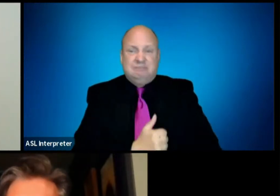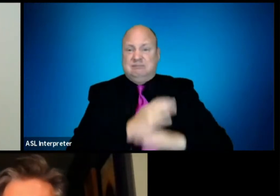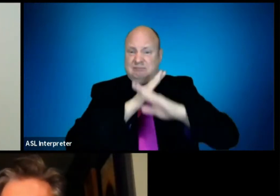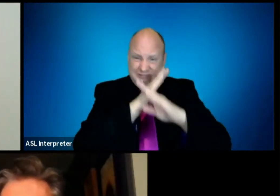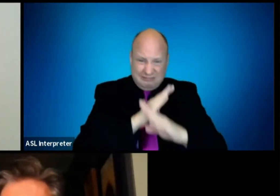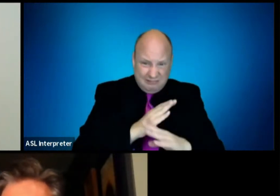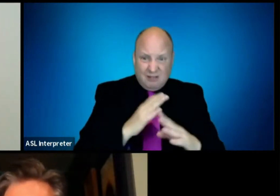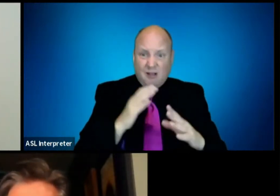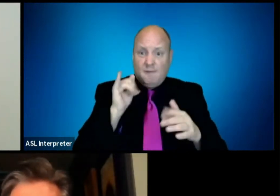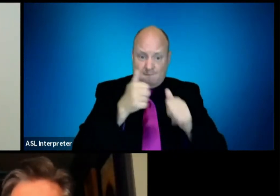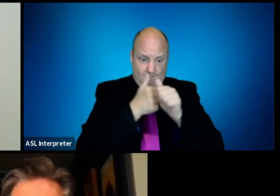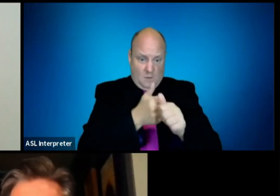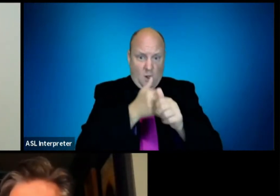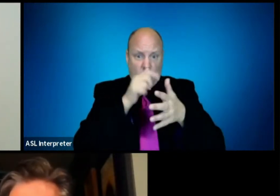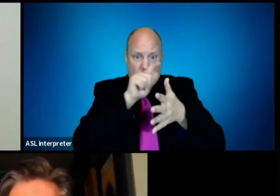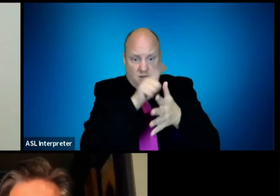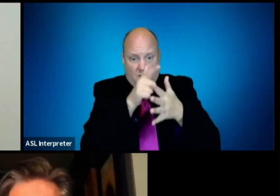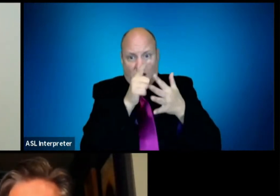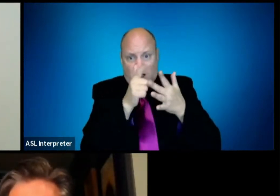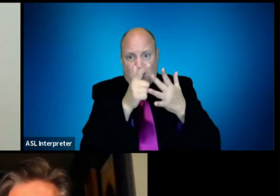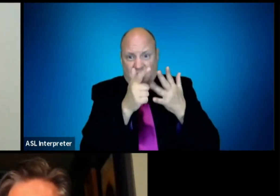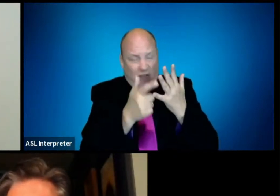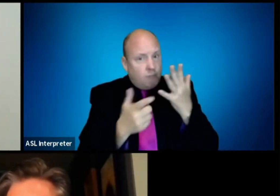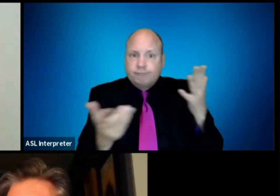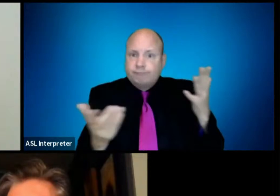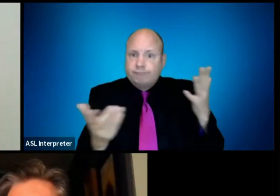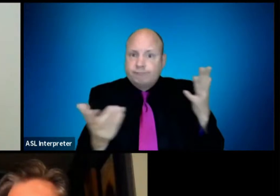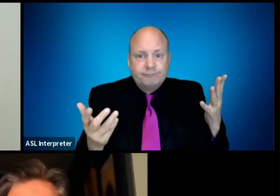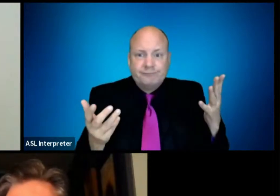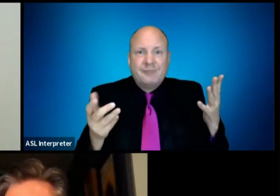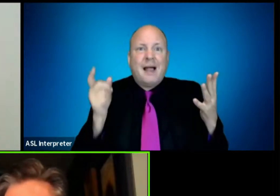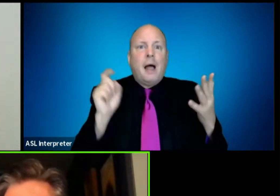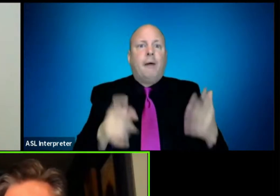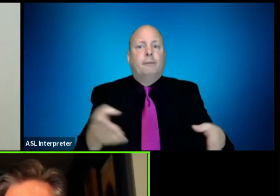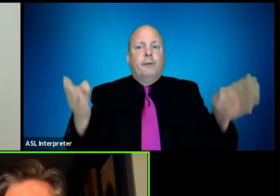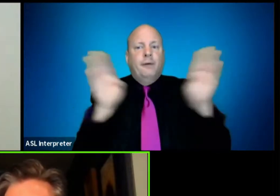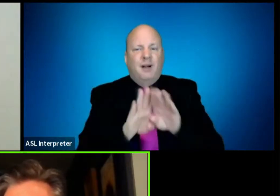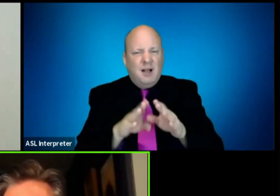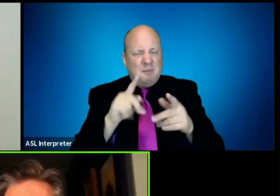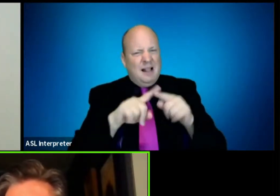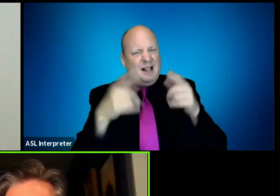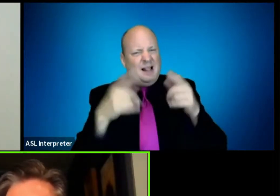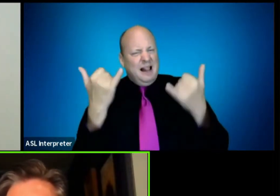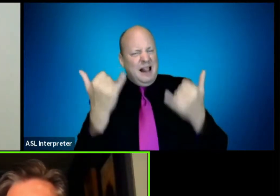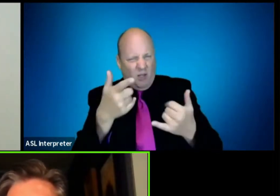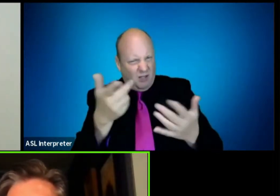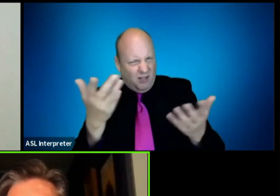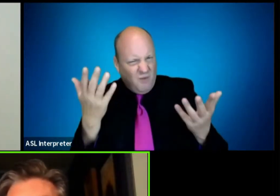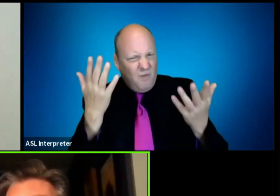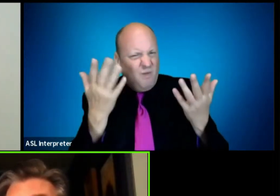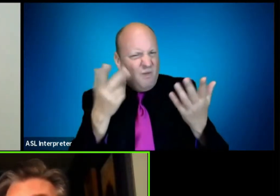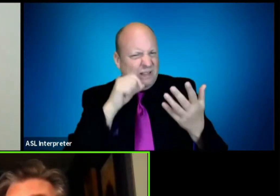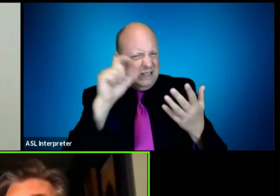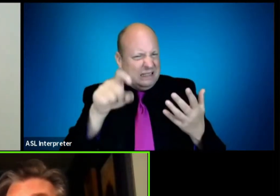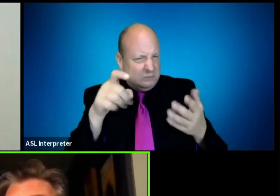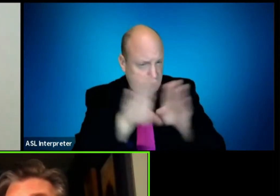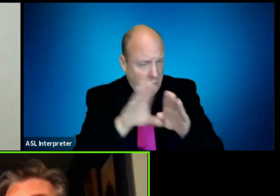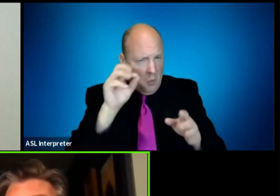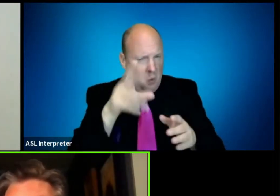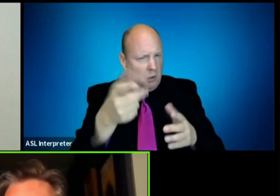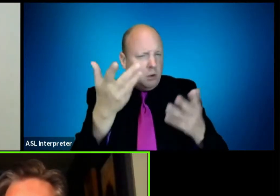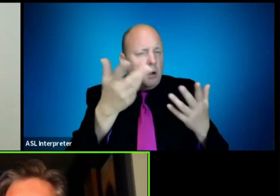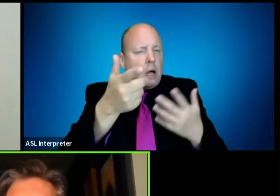closures of sorts, but that's what we're seeing. Yeah, and I think multiple factors go